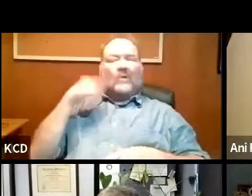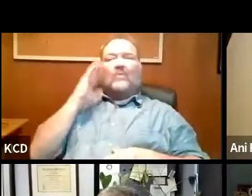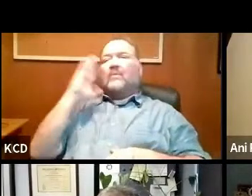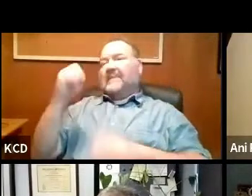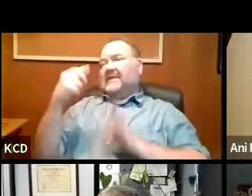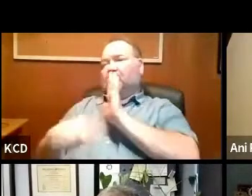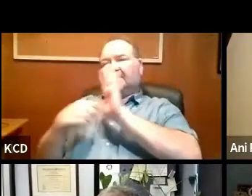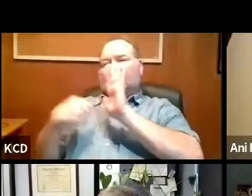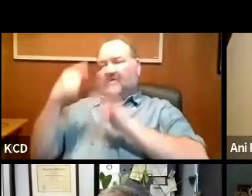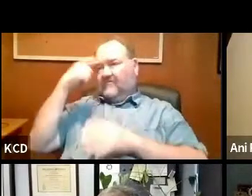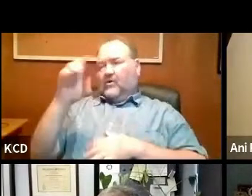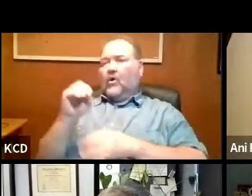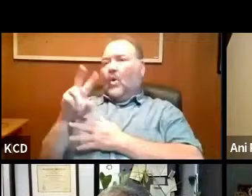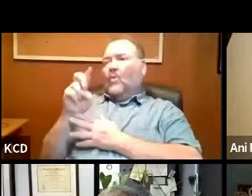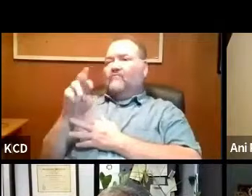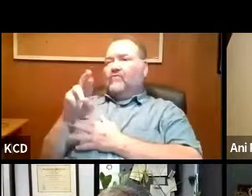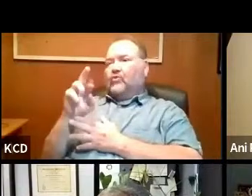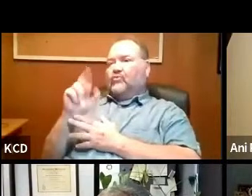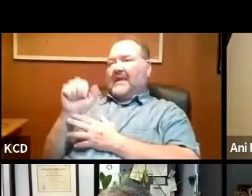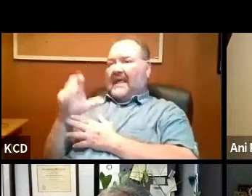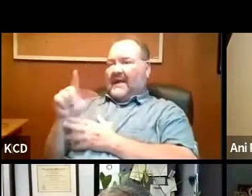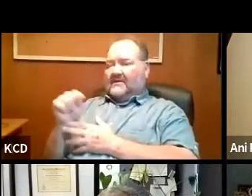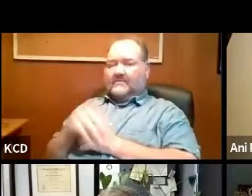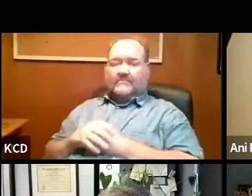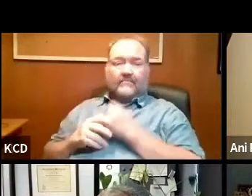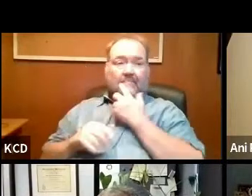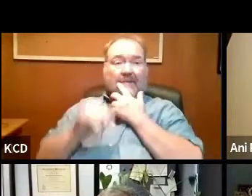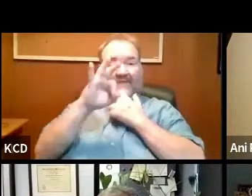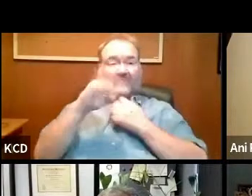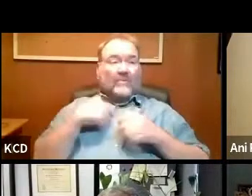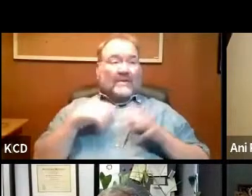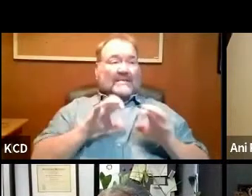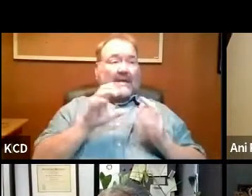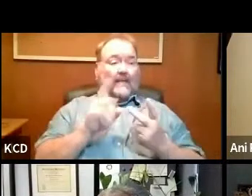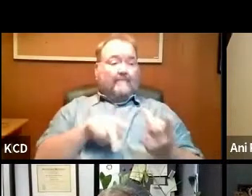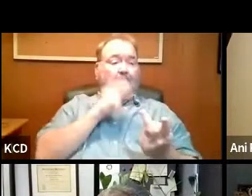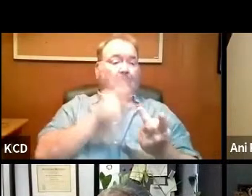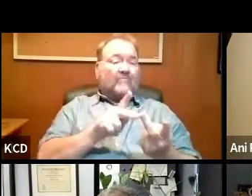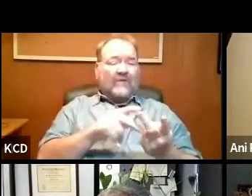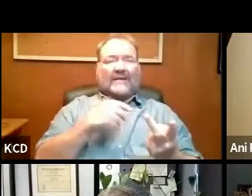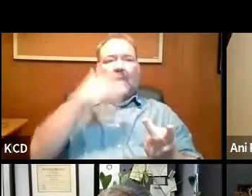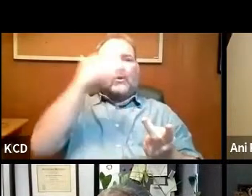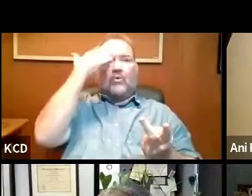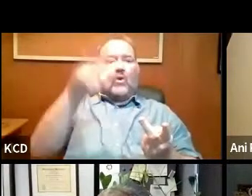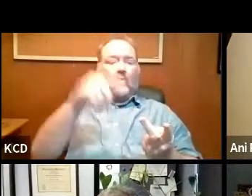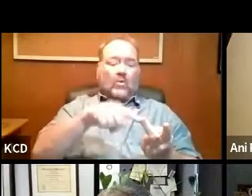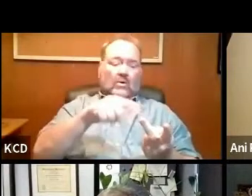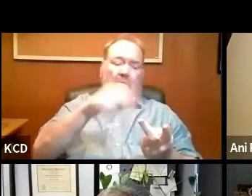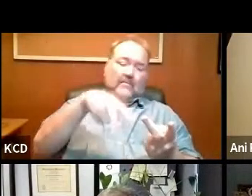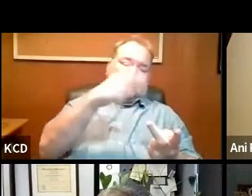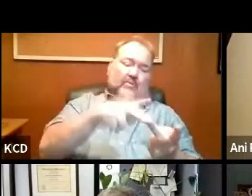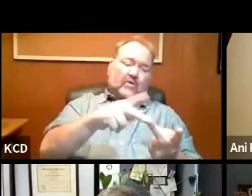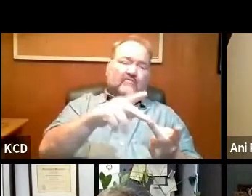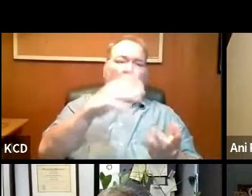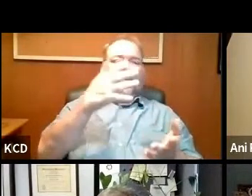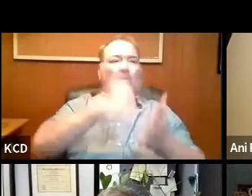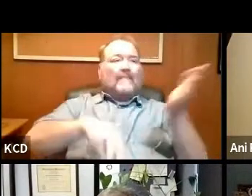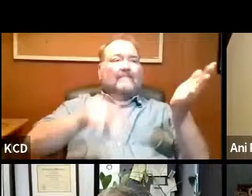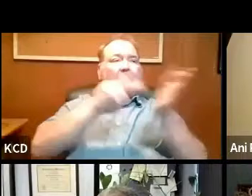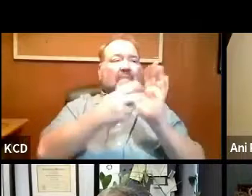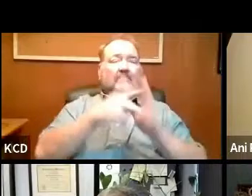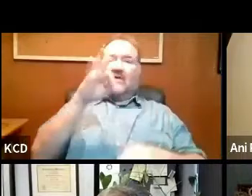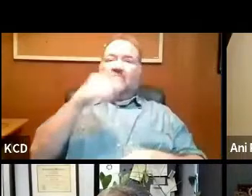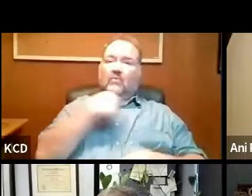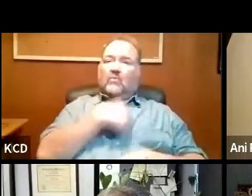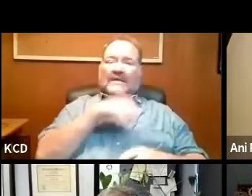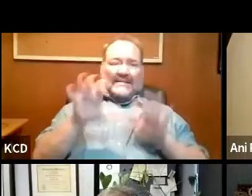overreacting. If we get it just perfect, whatever that means, and I don't know exactly that you'd know it in the time, but if you get it just